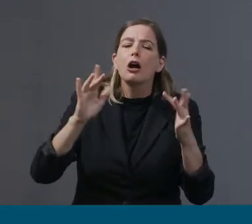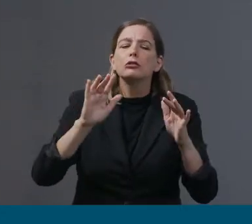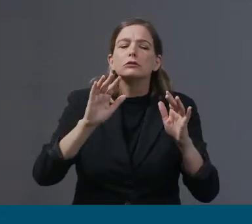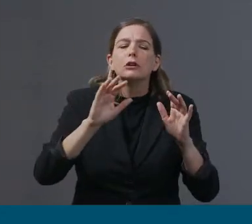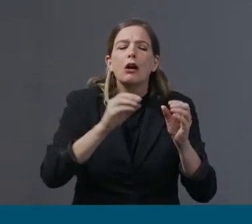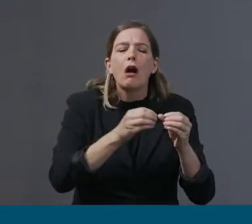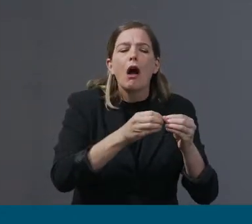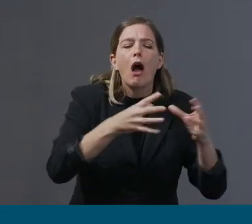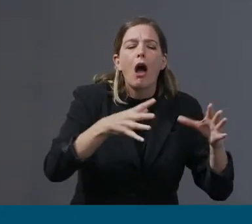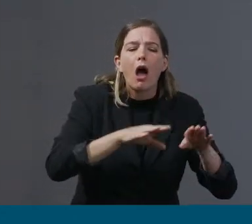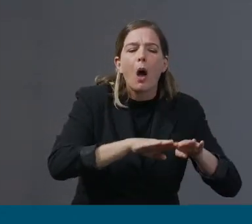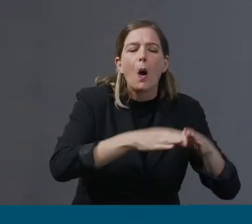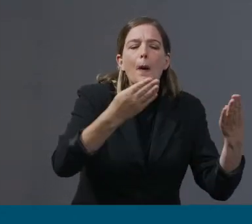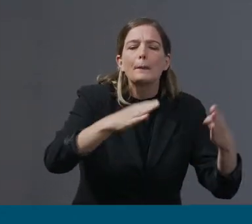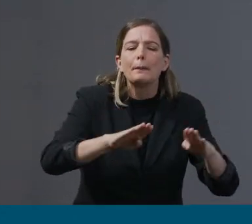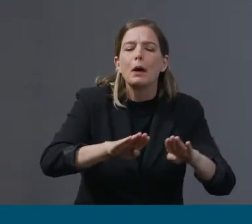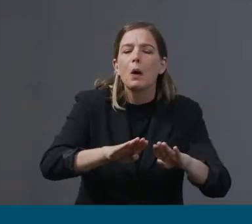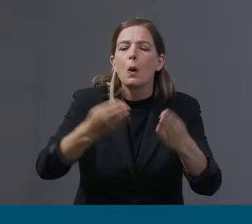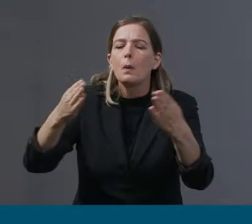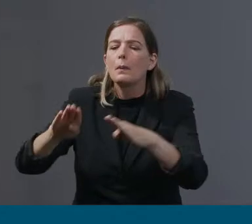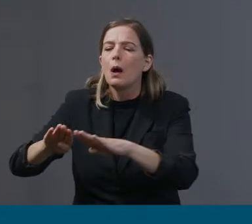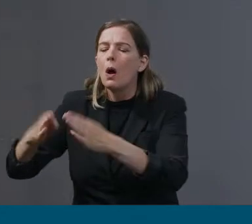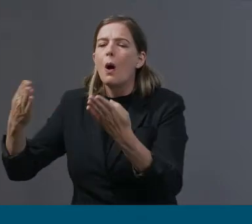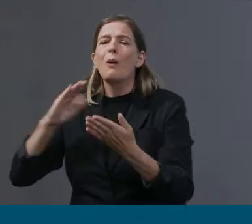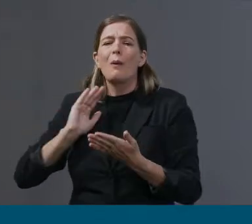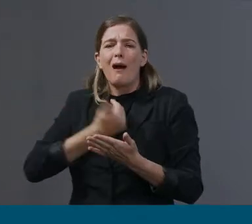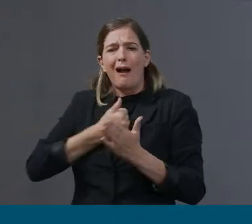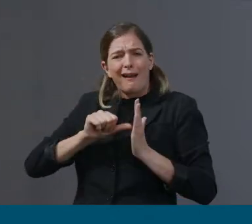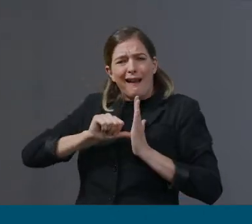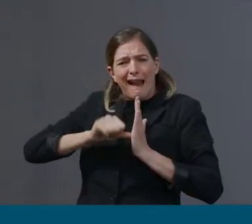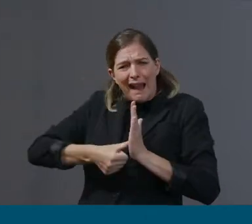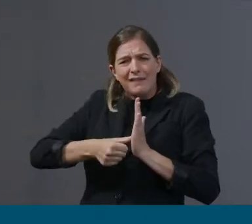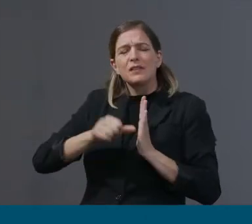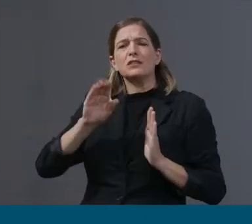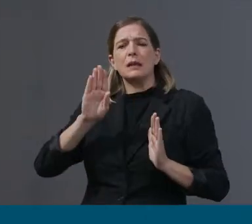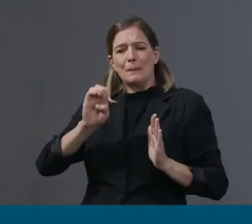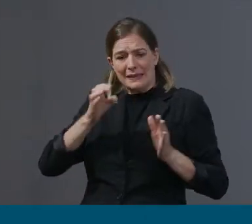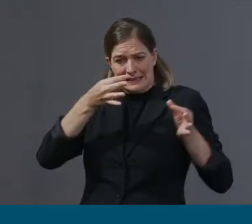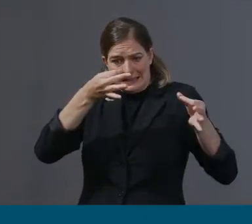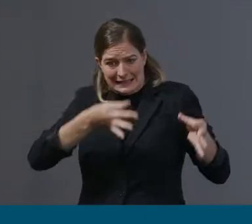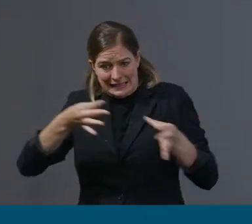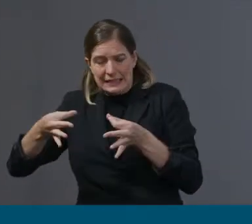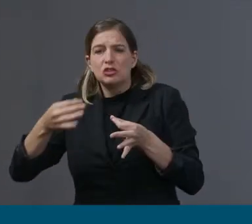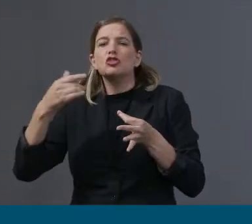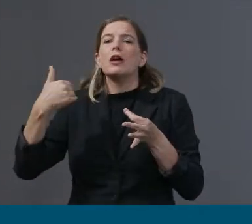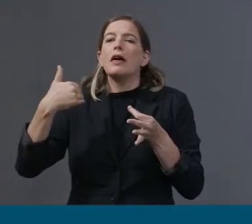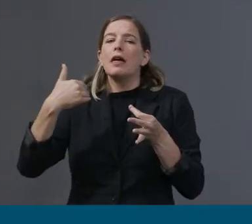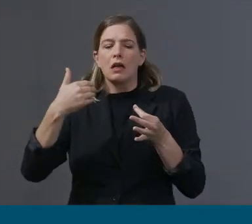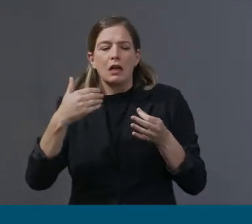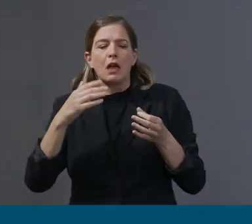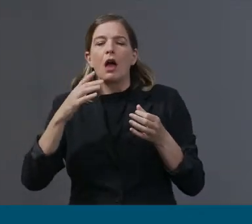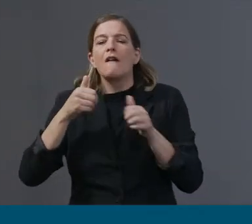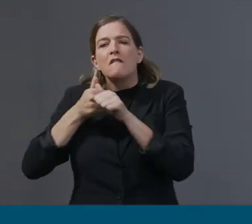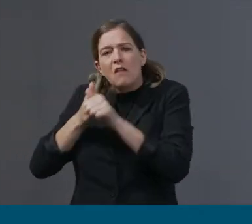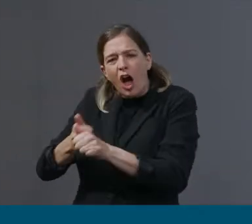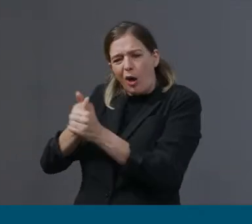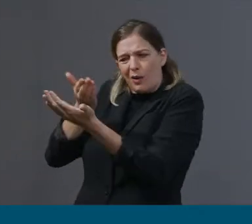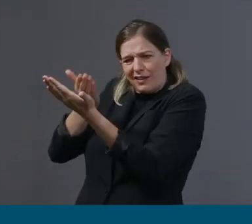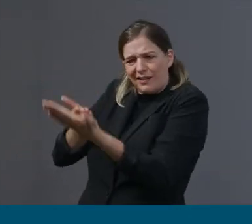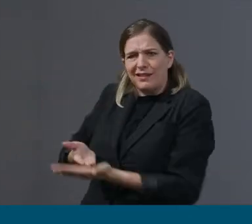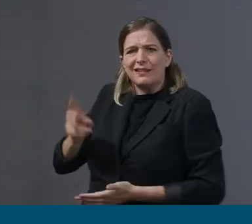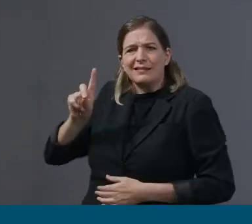on data-informed decisions. Going forward, our information will continue to